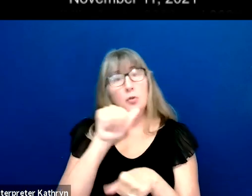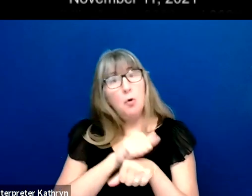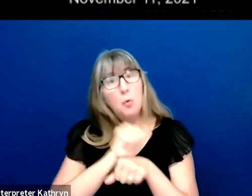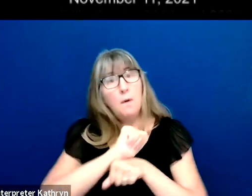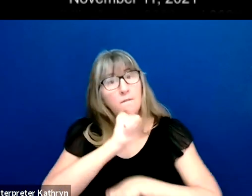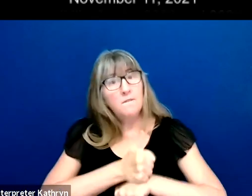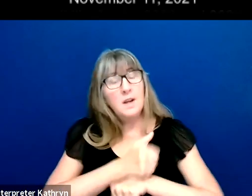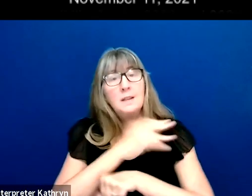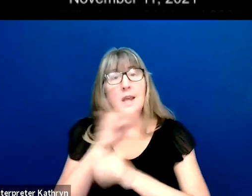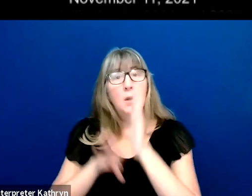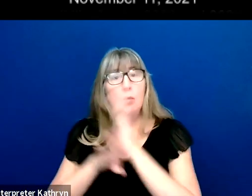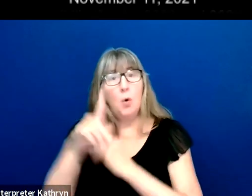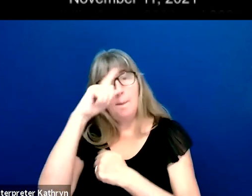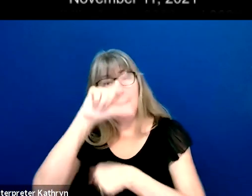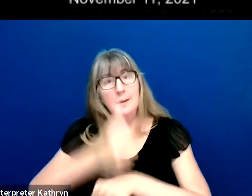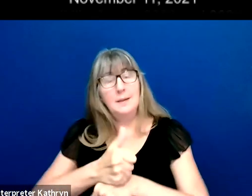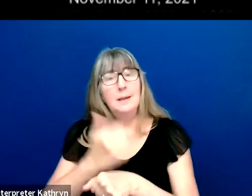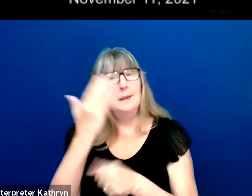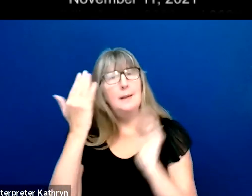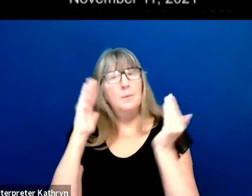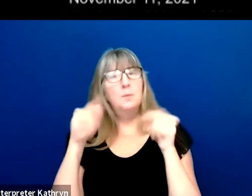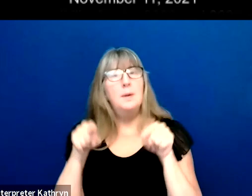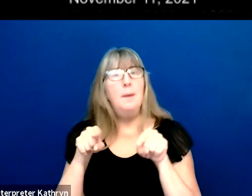growth mindsets? There seem to be parallels there.